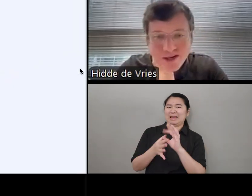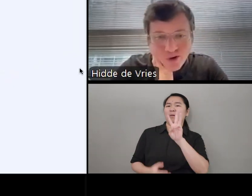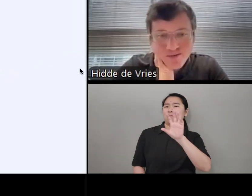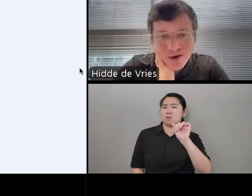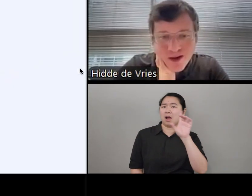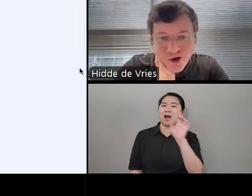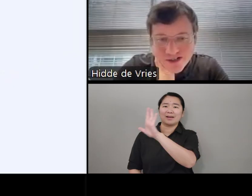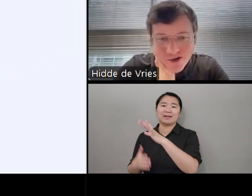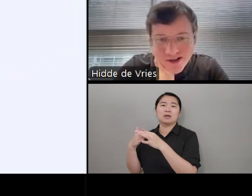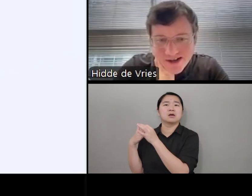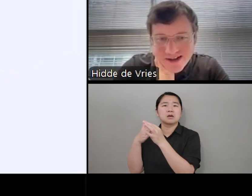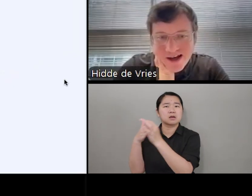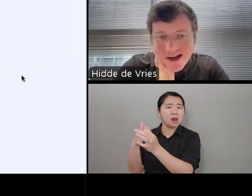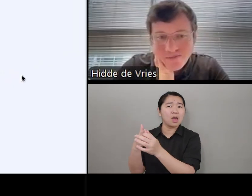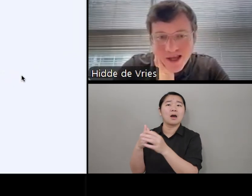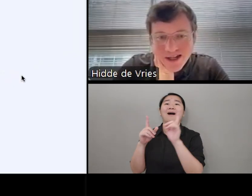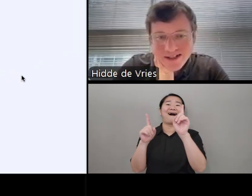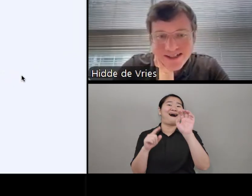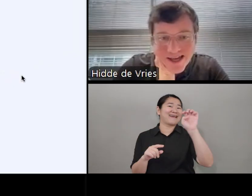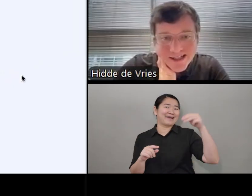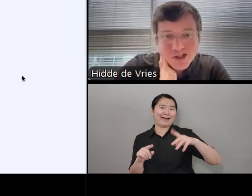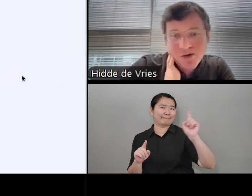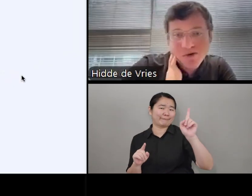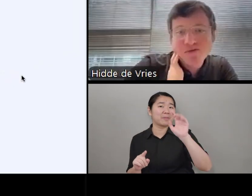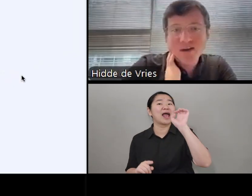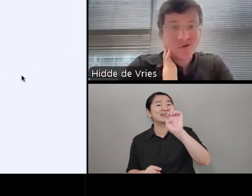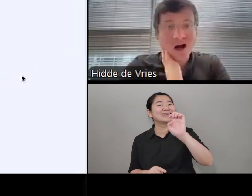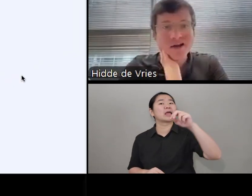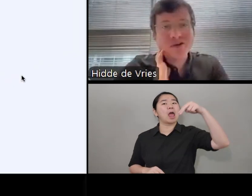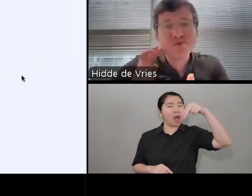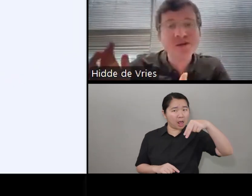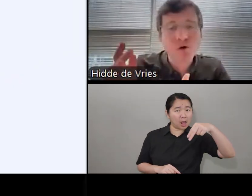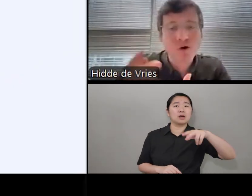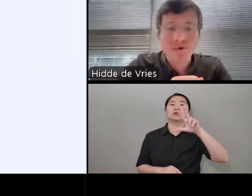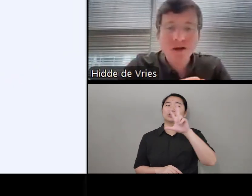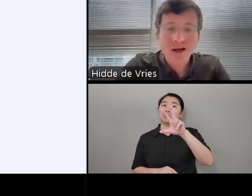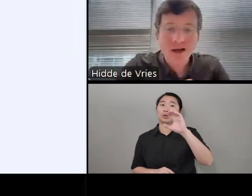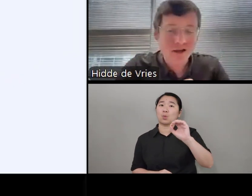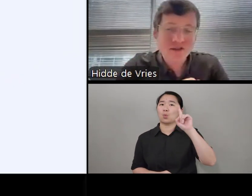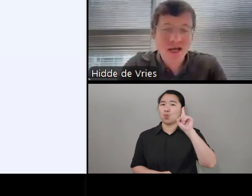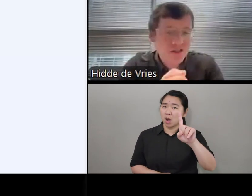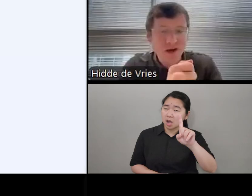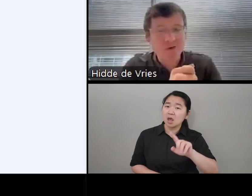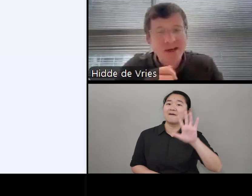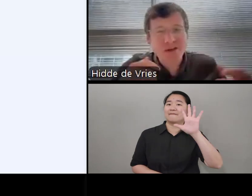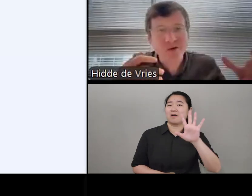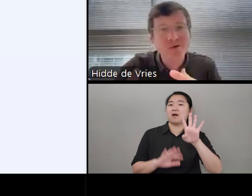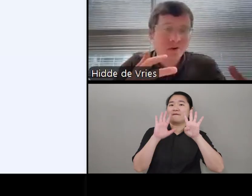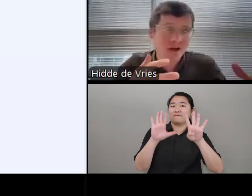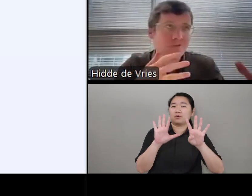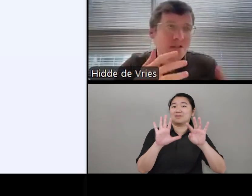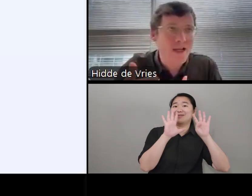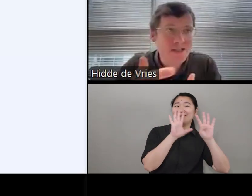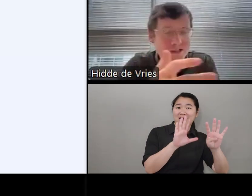was a typo on my part, sorry. And then the EN 301549, the European norm, and also Section 508, they